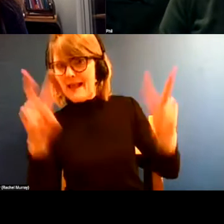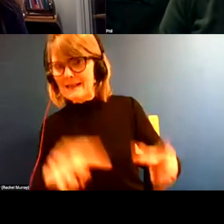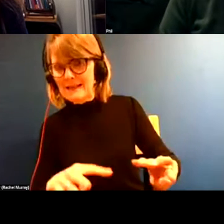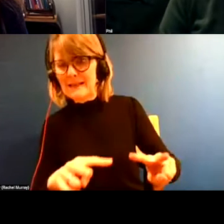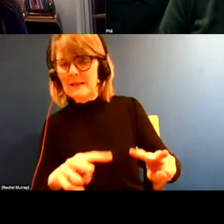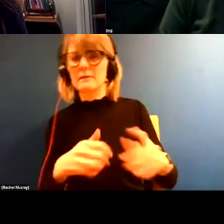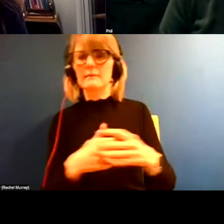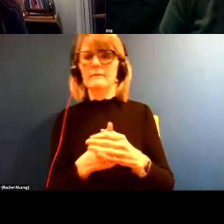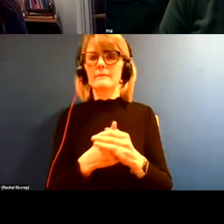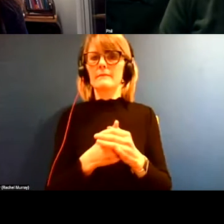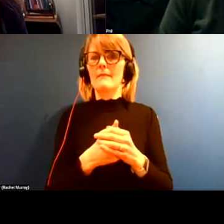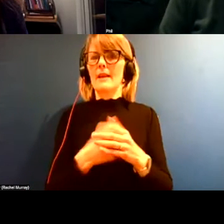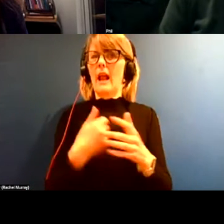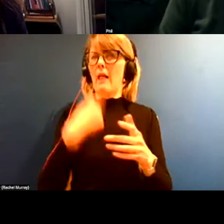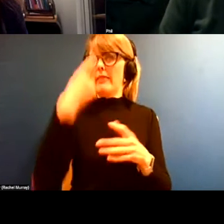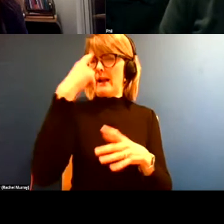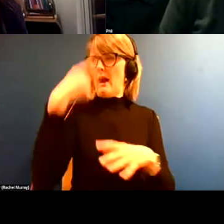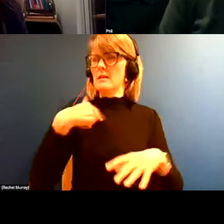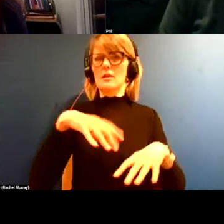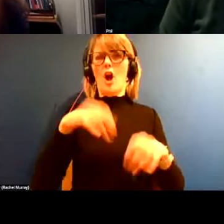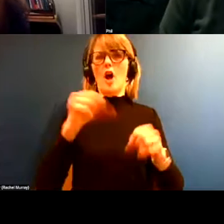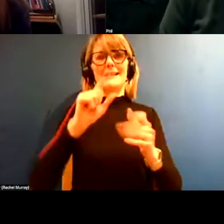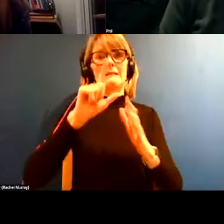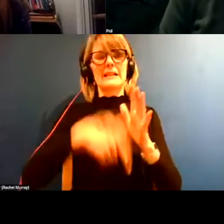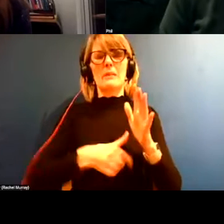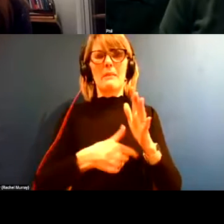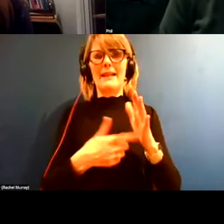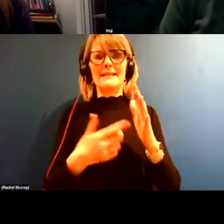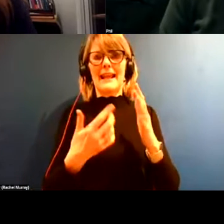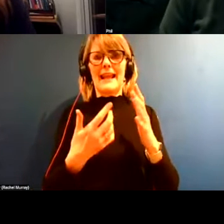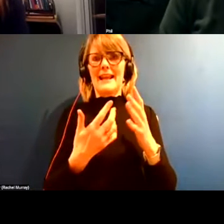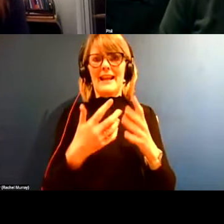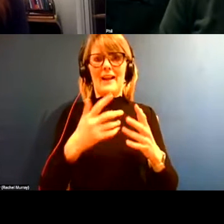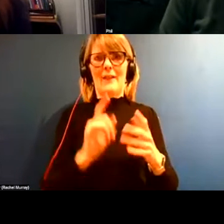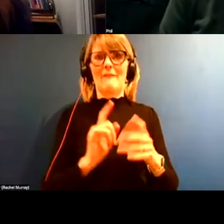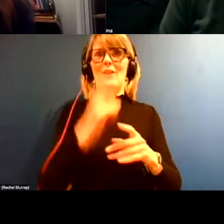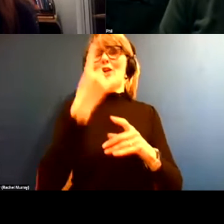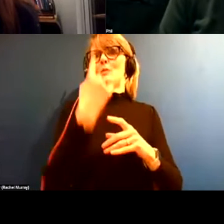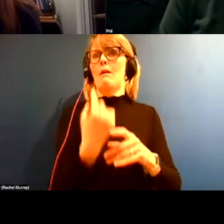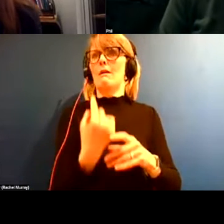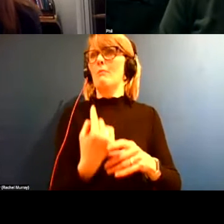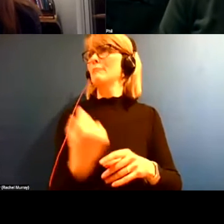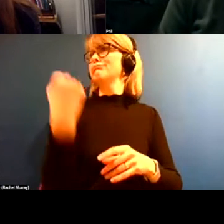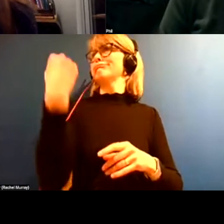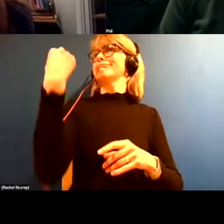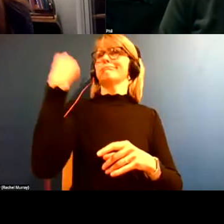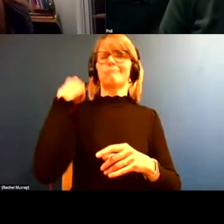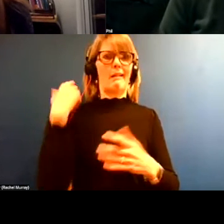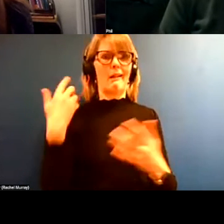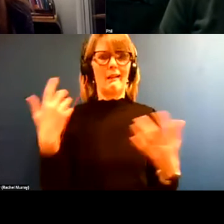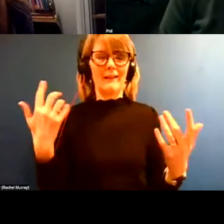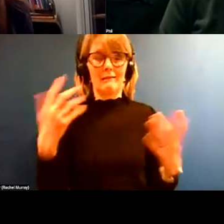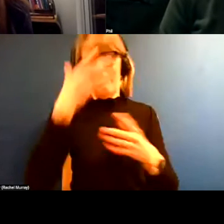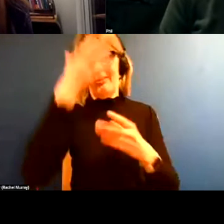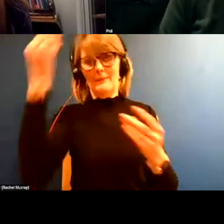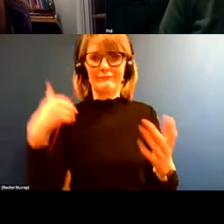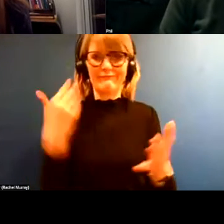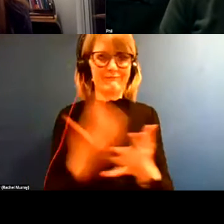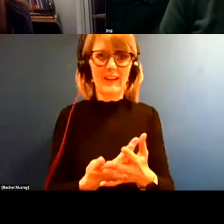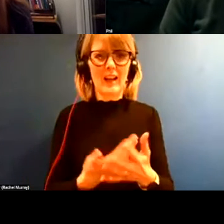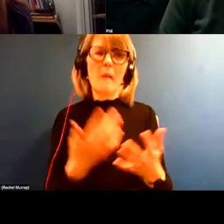kicked it off with one on disability, but it was so long ago that I've forgotten and I've slept since then. But we've had some cracking